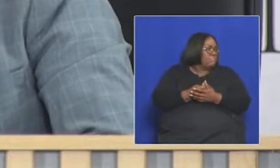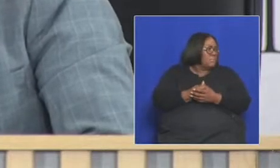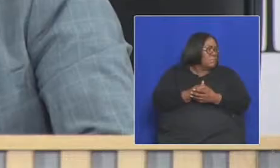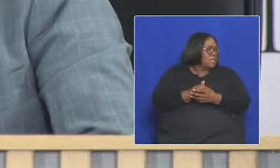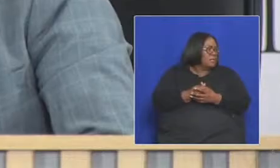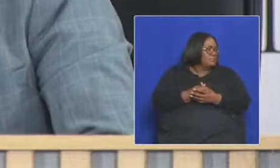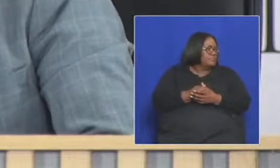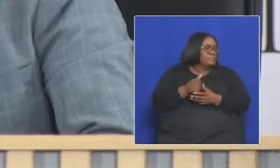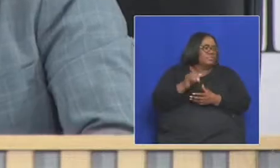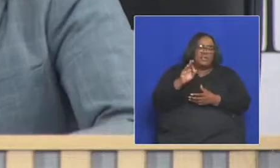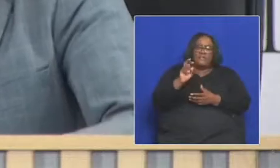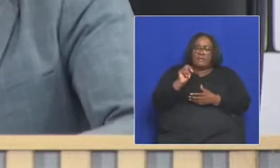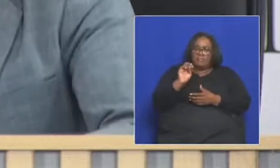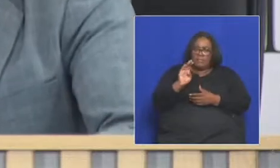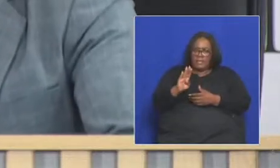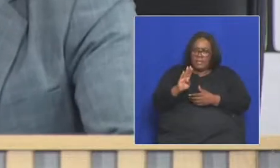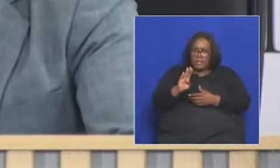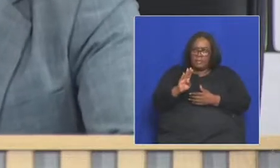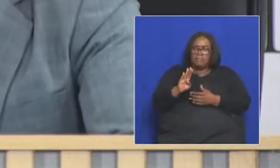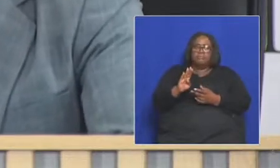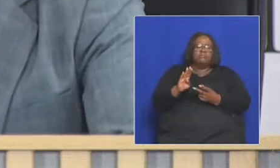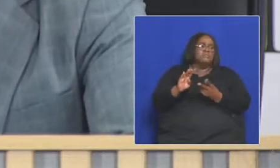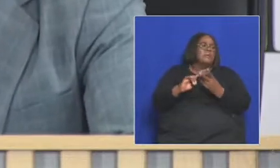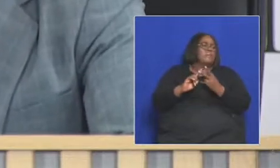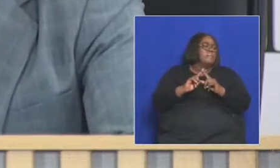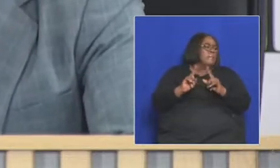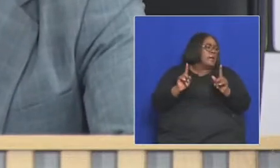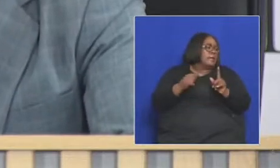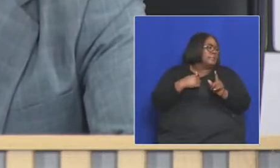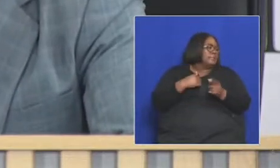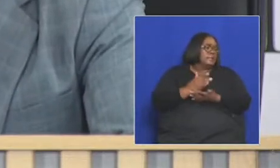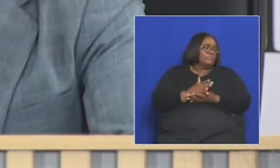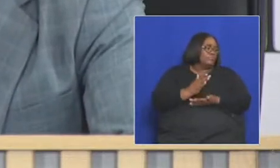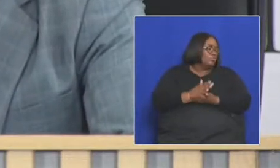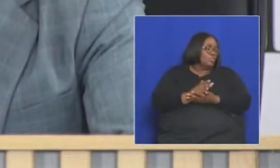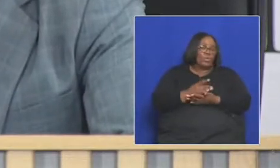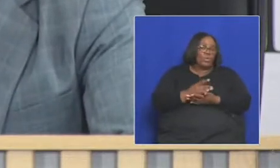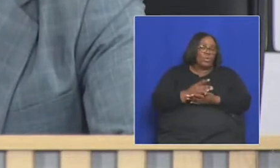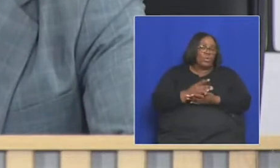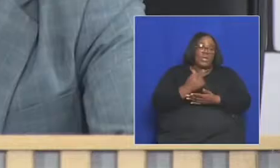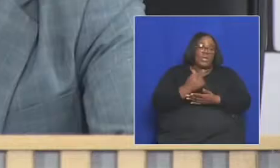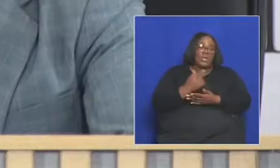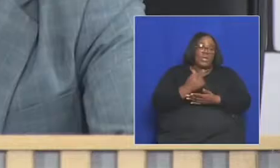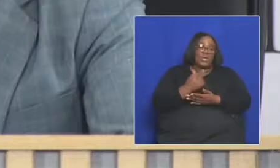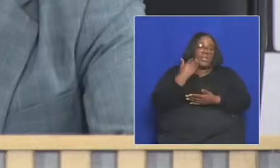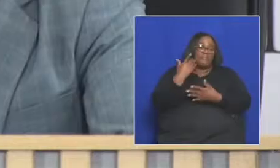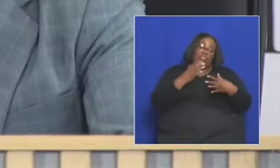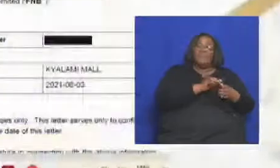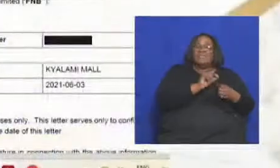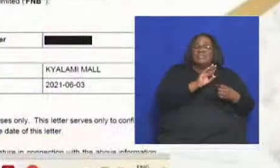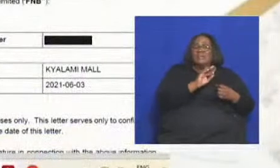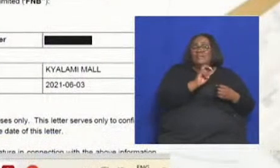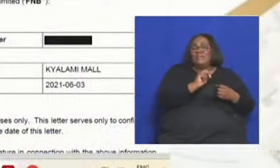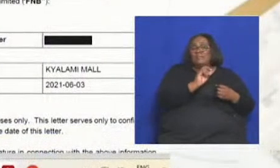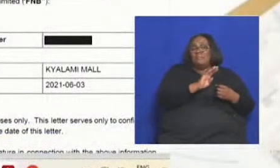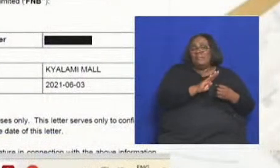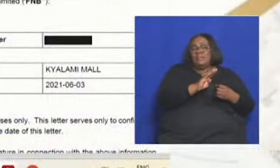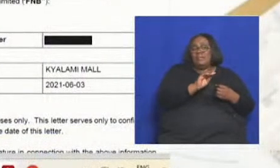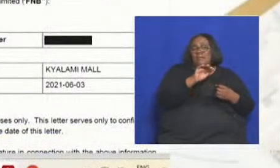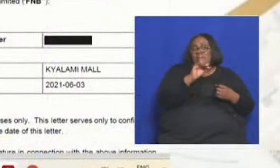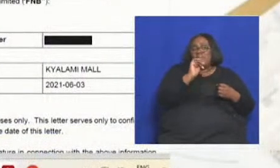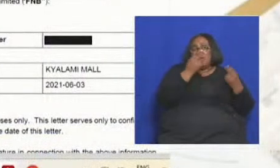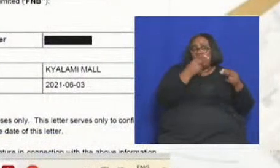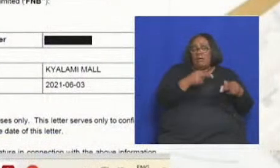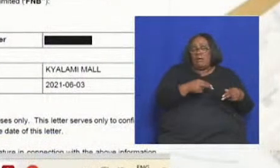one, but I am not sure if it relates to the FNB account that you reference here at